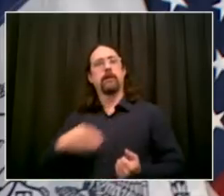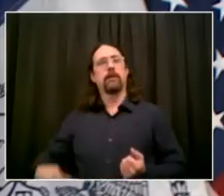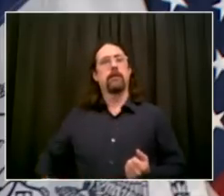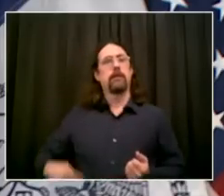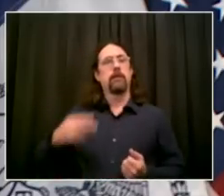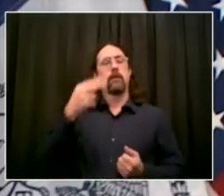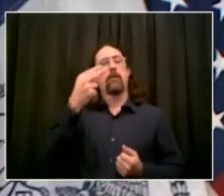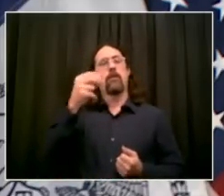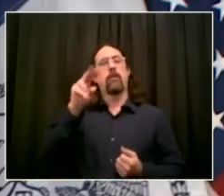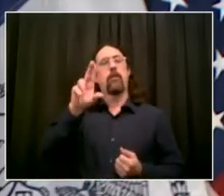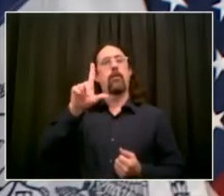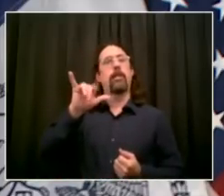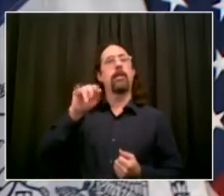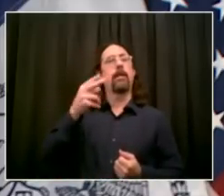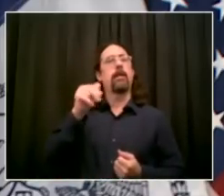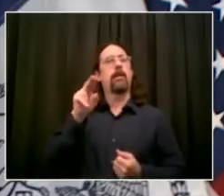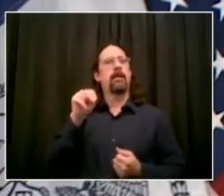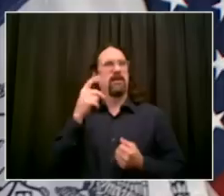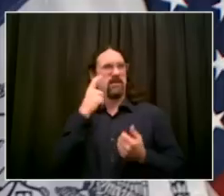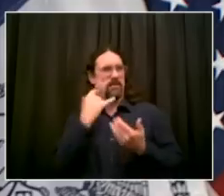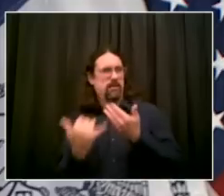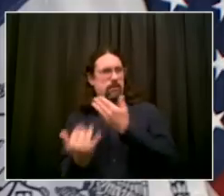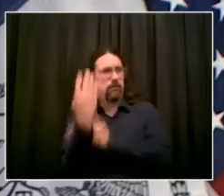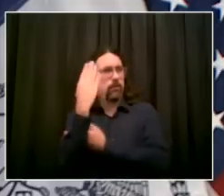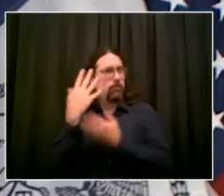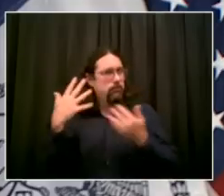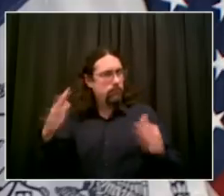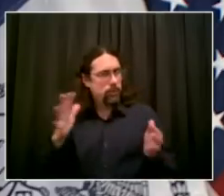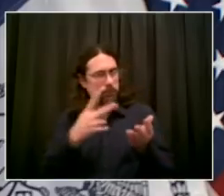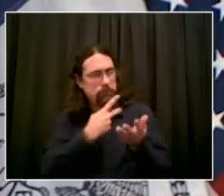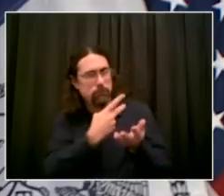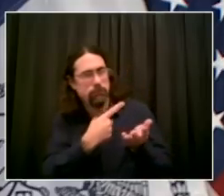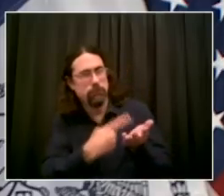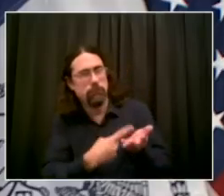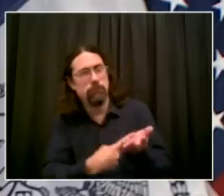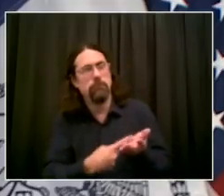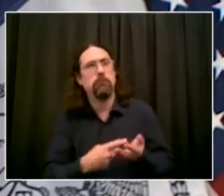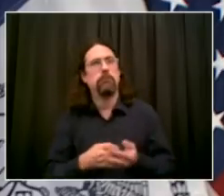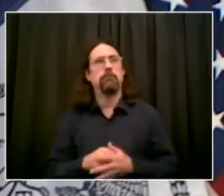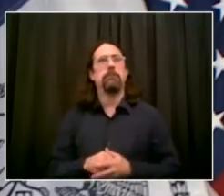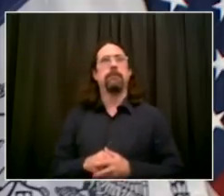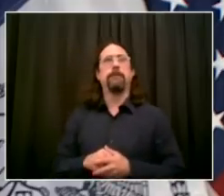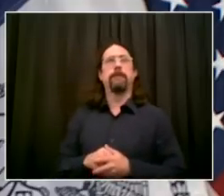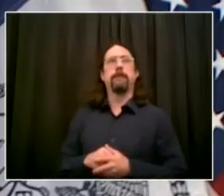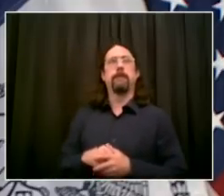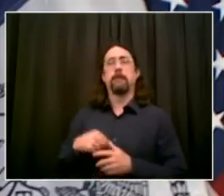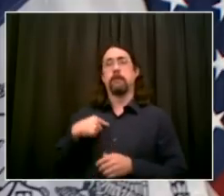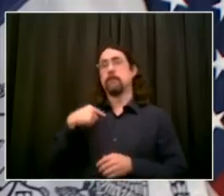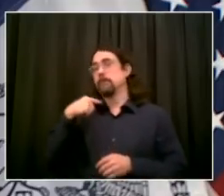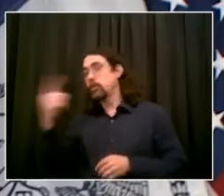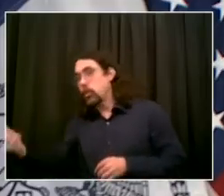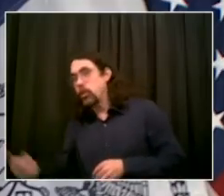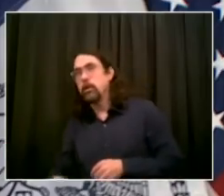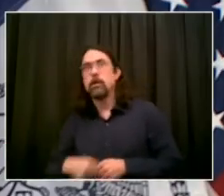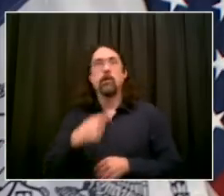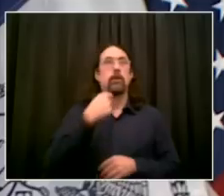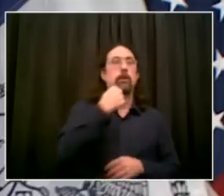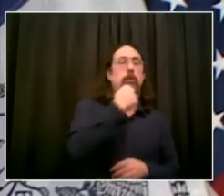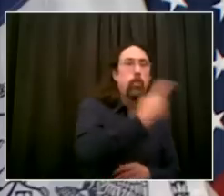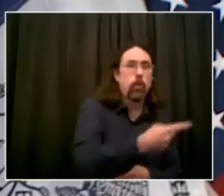Kornbluth, was unacceptable, and there clearly need to be consequences for the people involved. And I don't know why that hasn't happened already, and it needs to